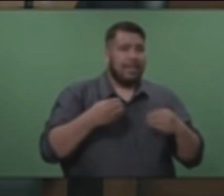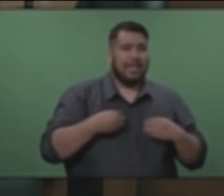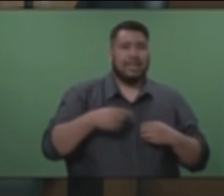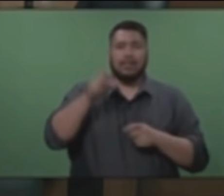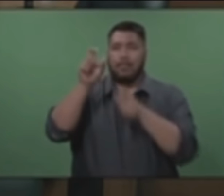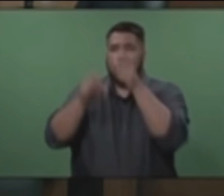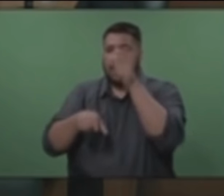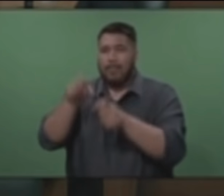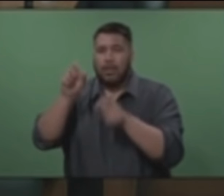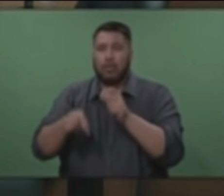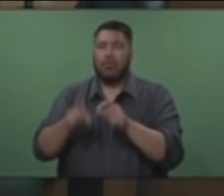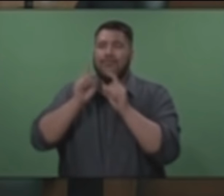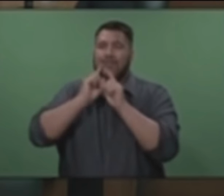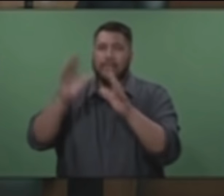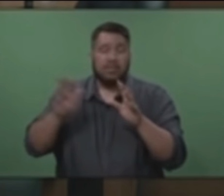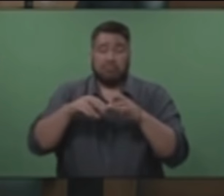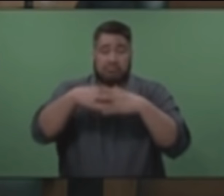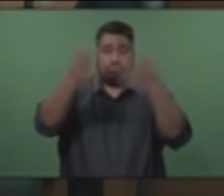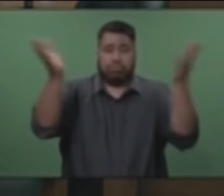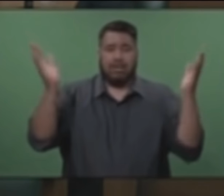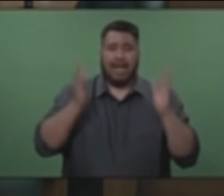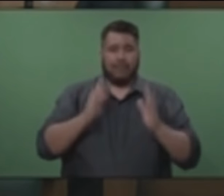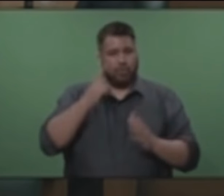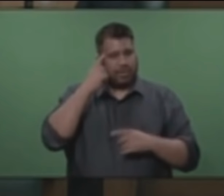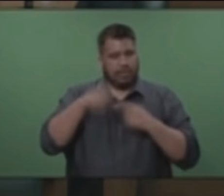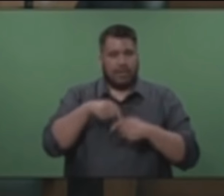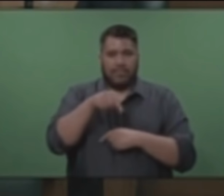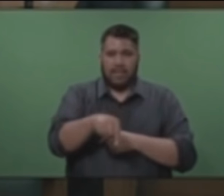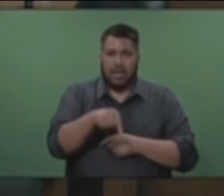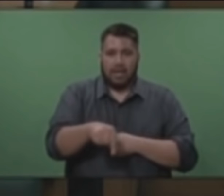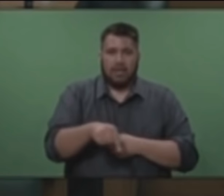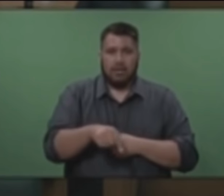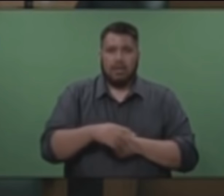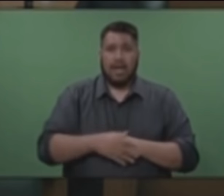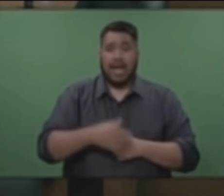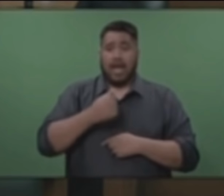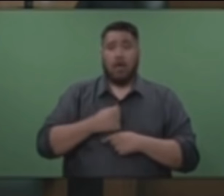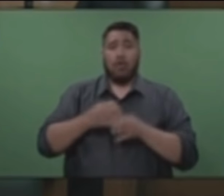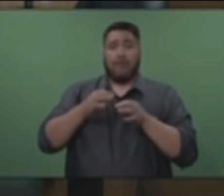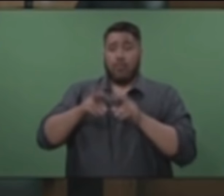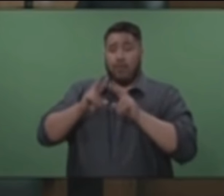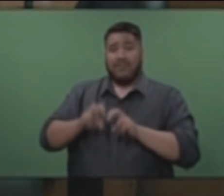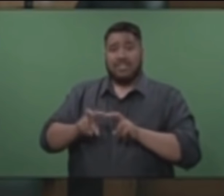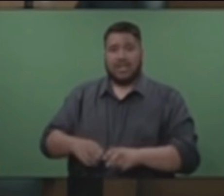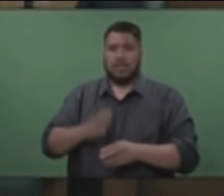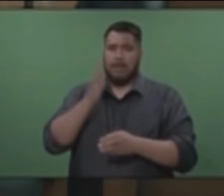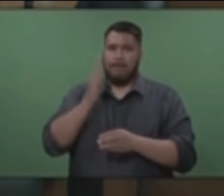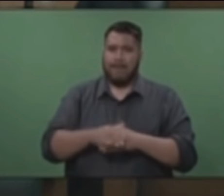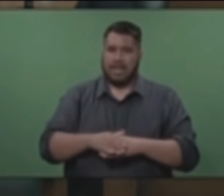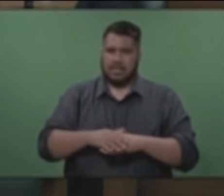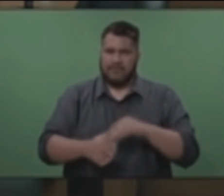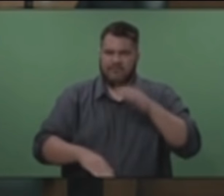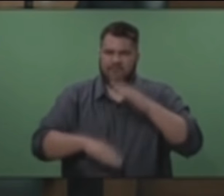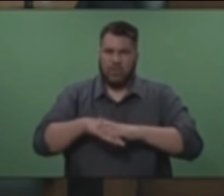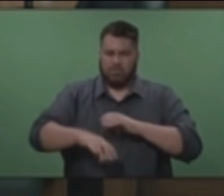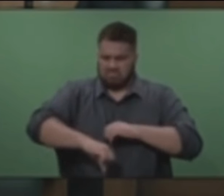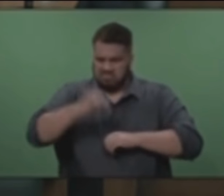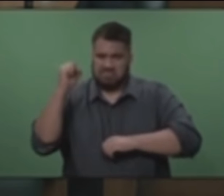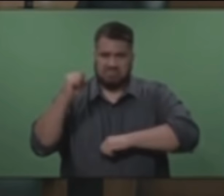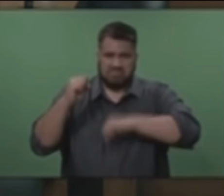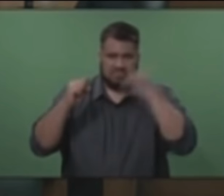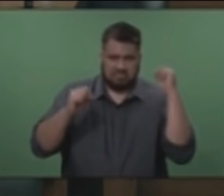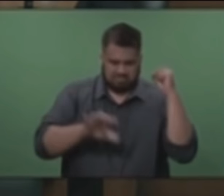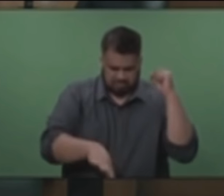other groups. The formal investigations into these events need to be thorough, open and honest.